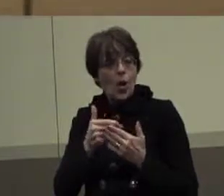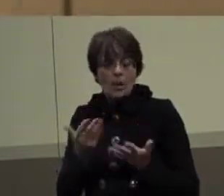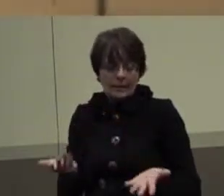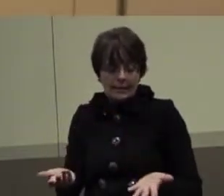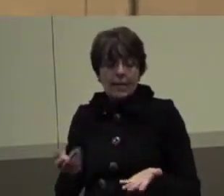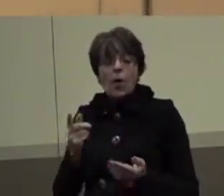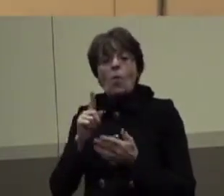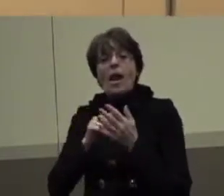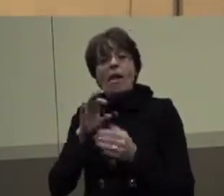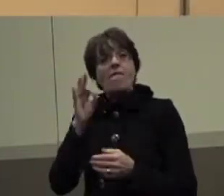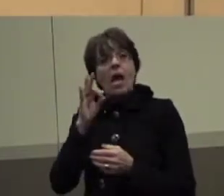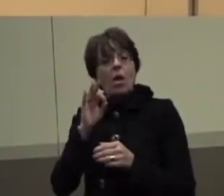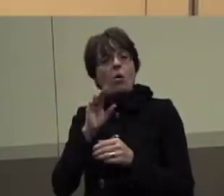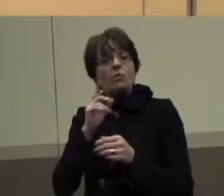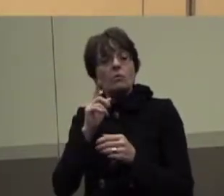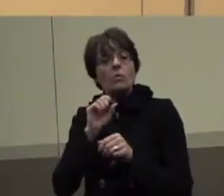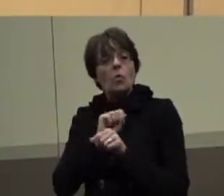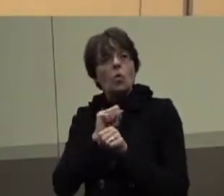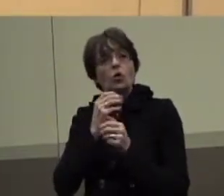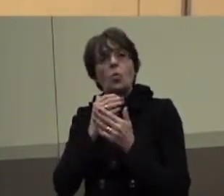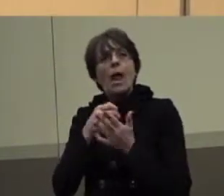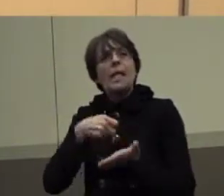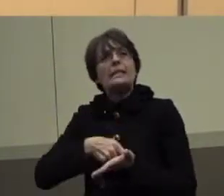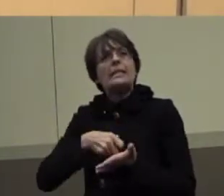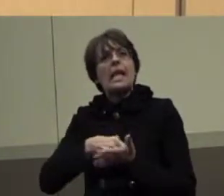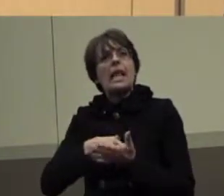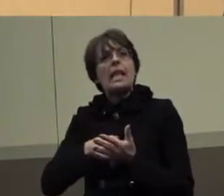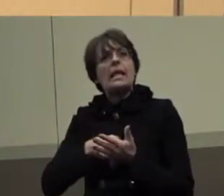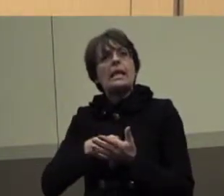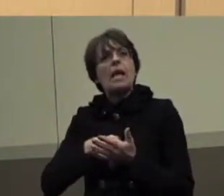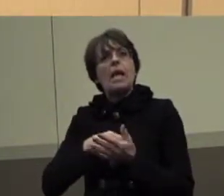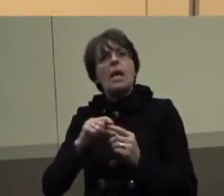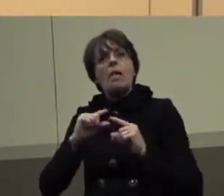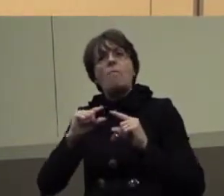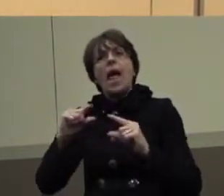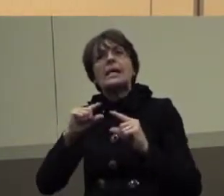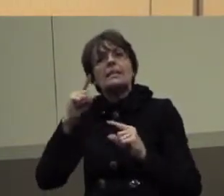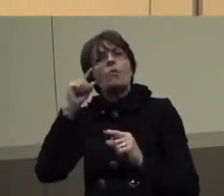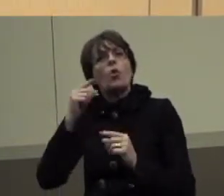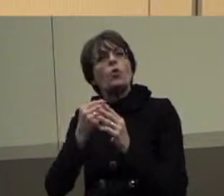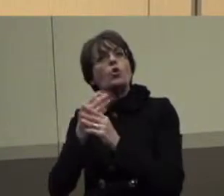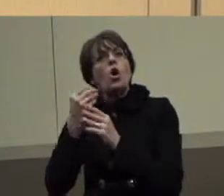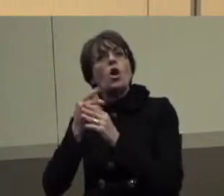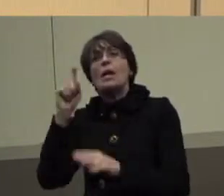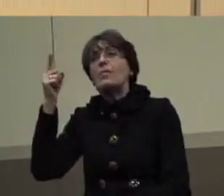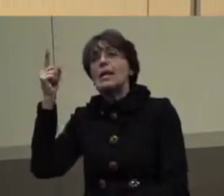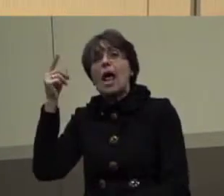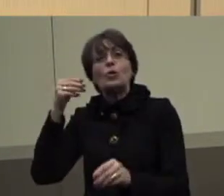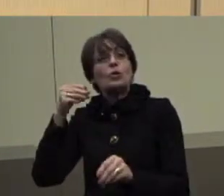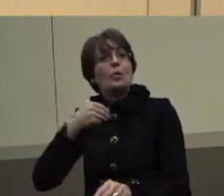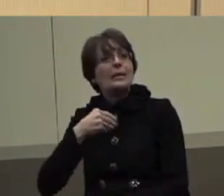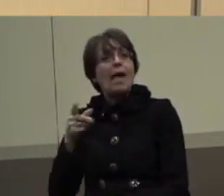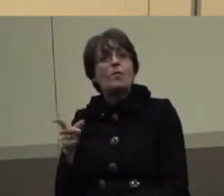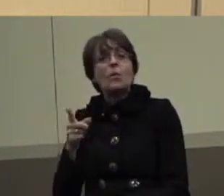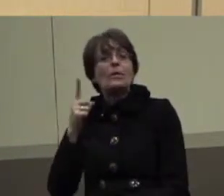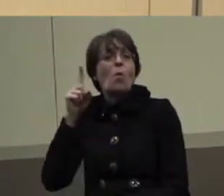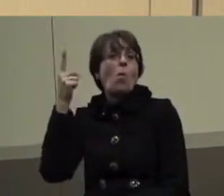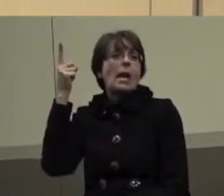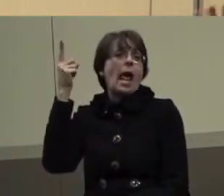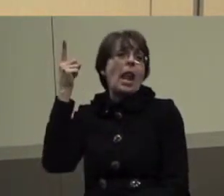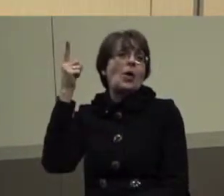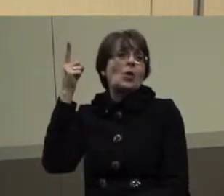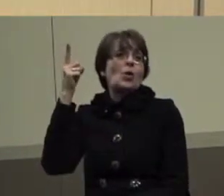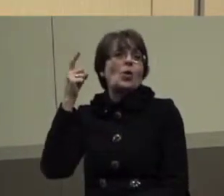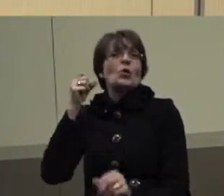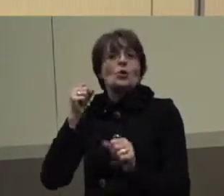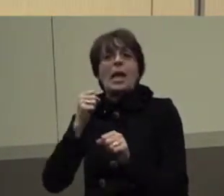found worked just as well are the kneeling pads for the garden, and our dollar stores carry those. So for $1,